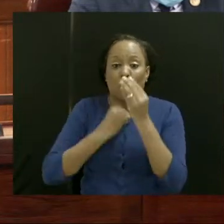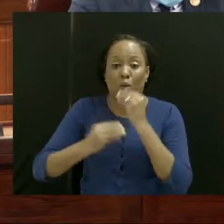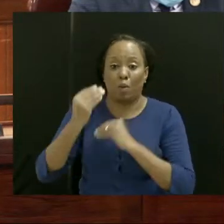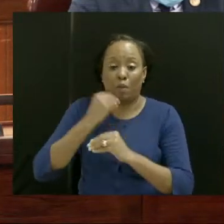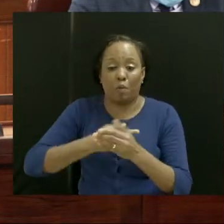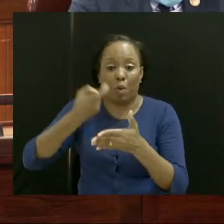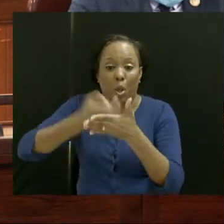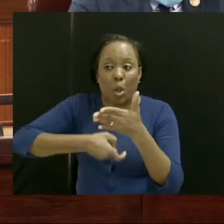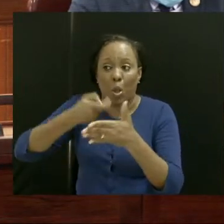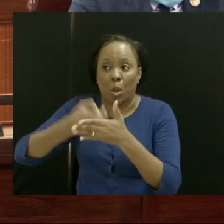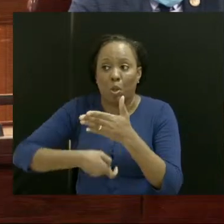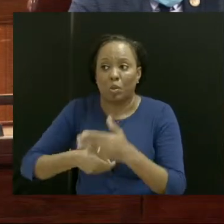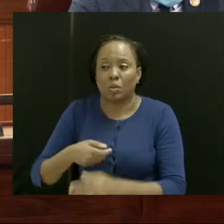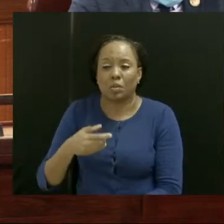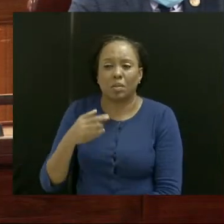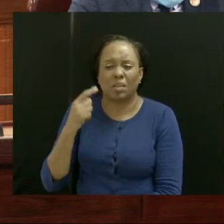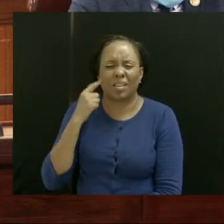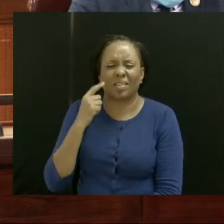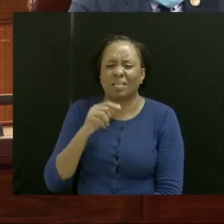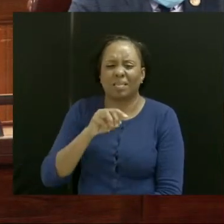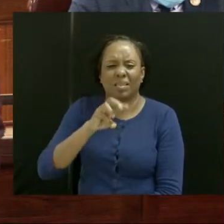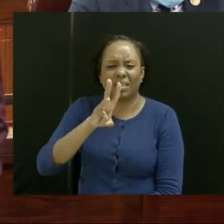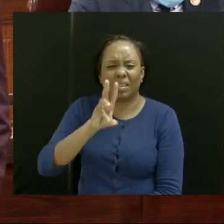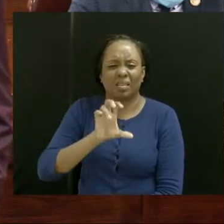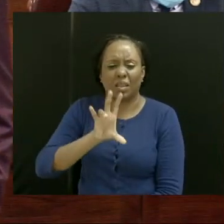bill, $600, $700 million?